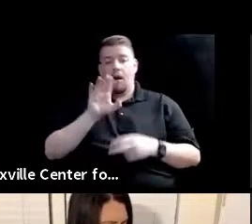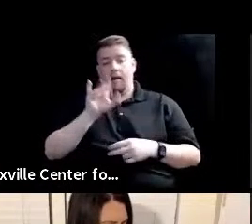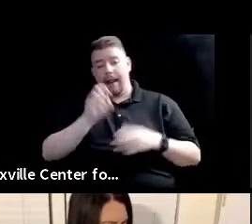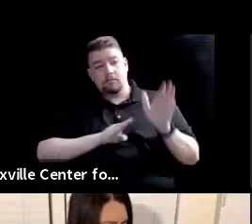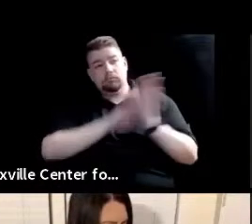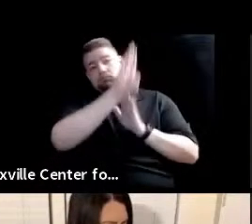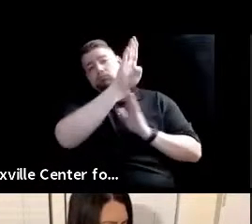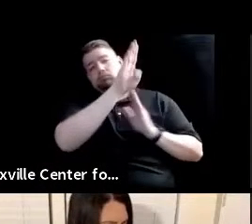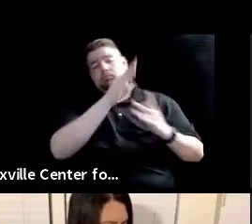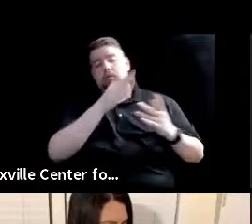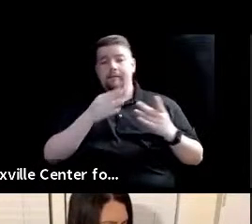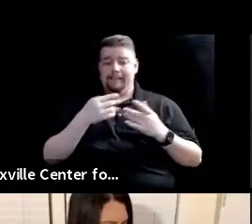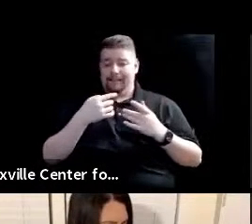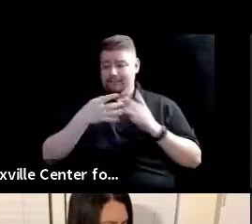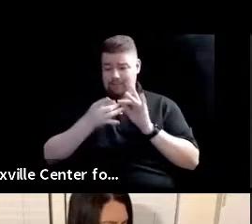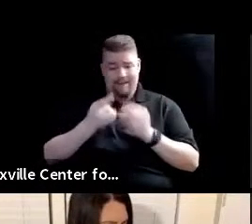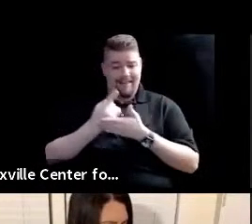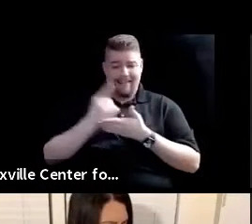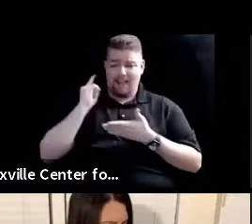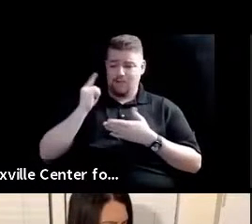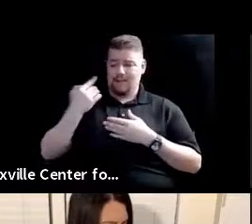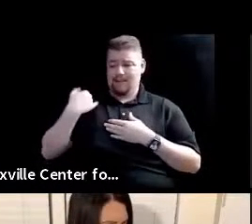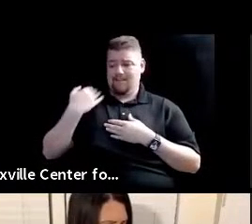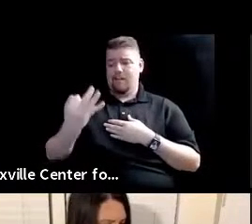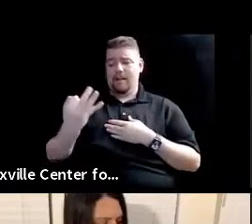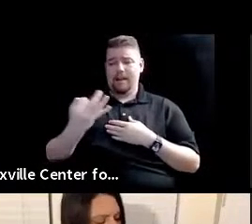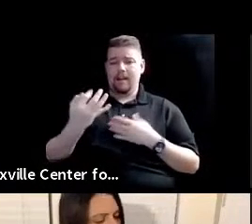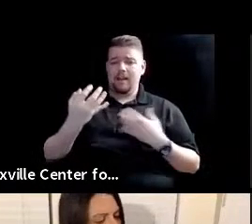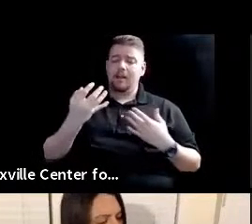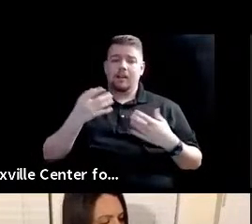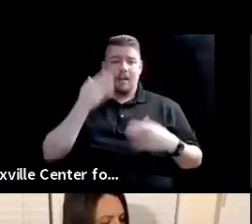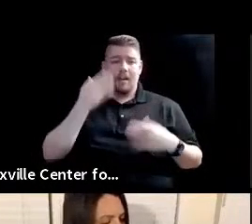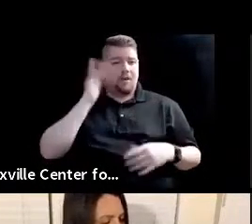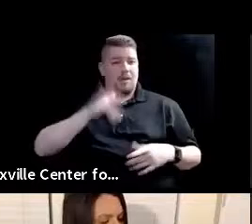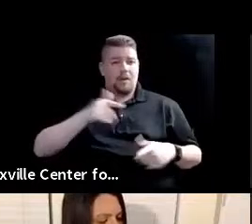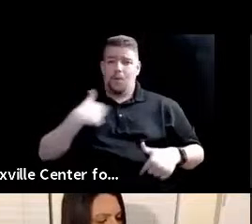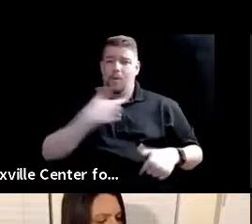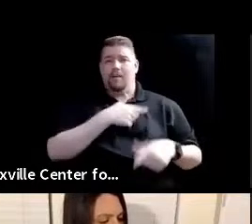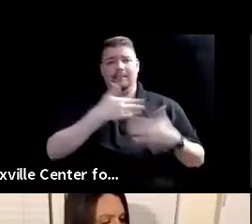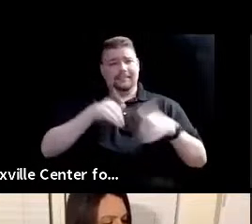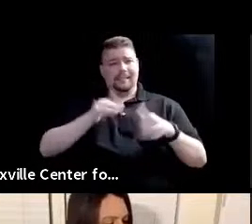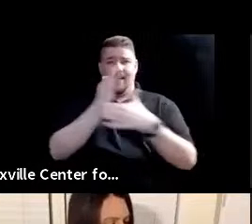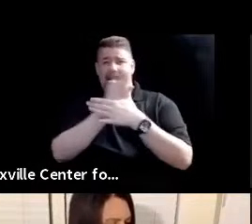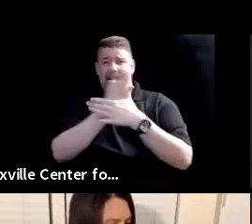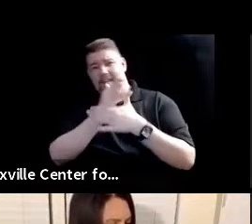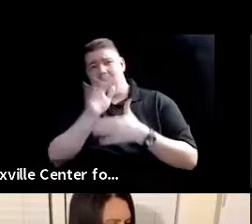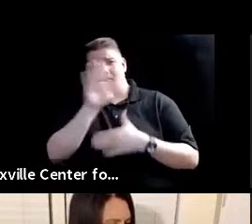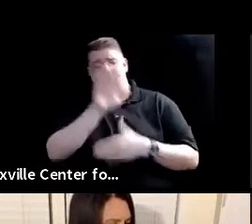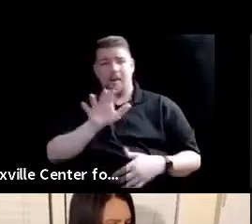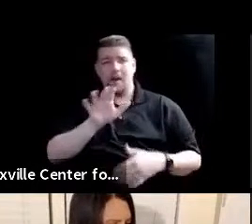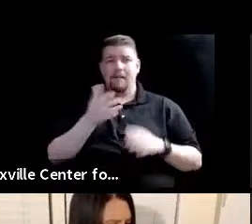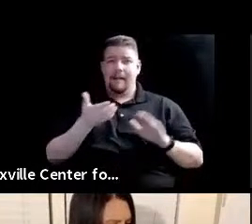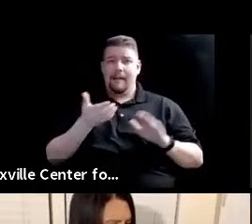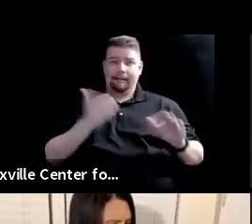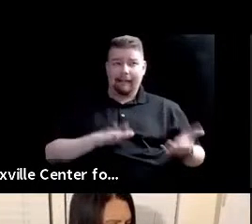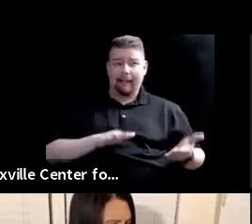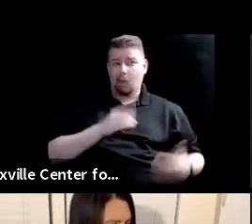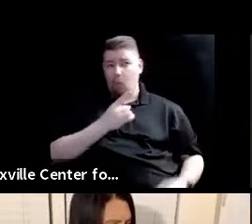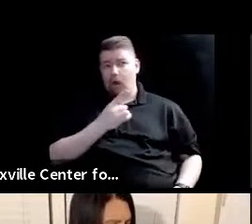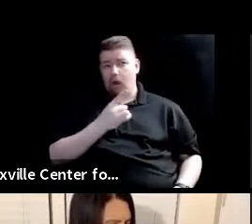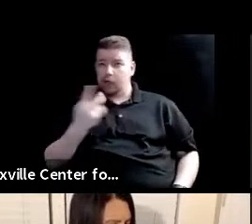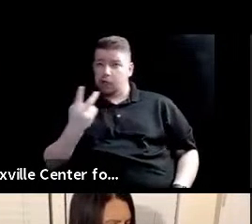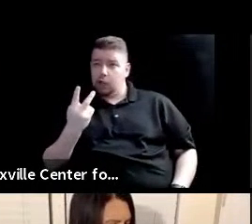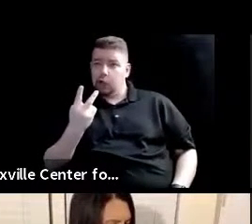And like I said last week on Friday, we continue to average at least a death or two